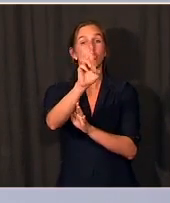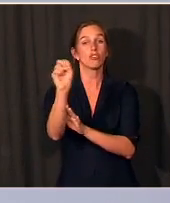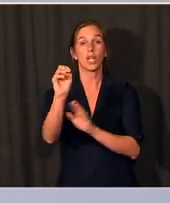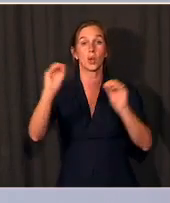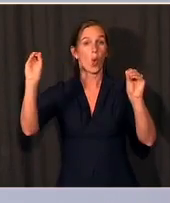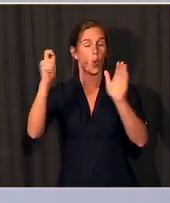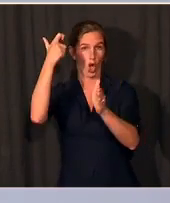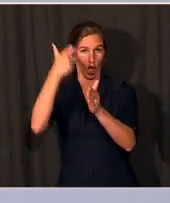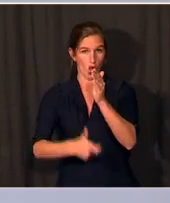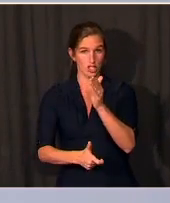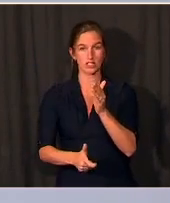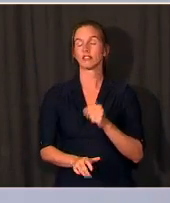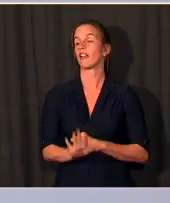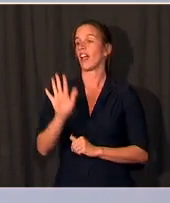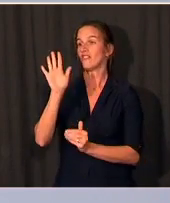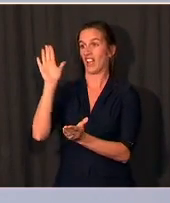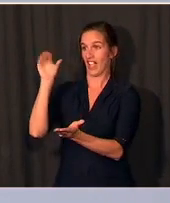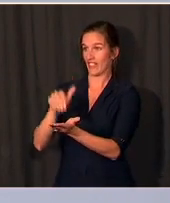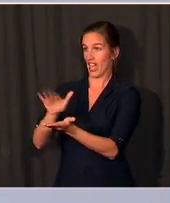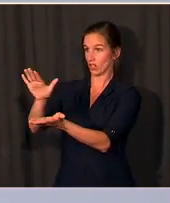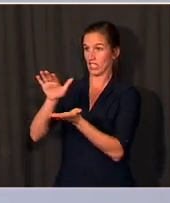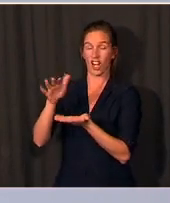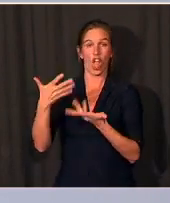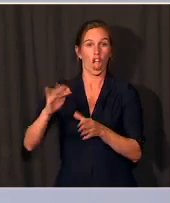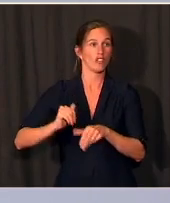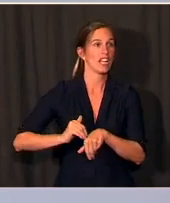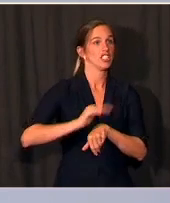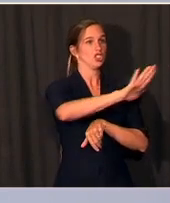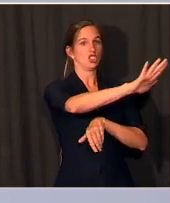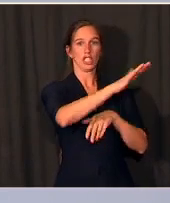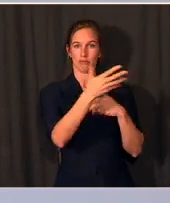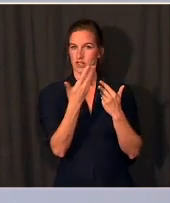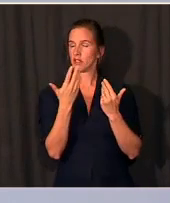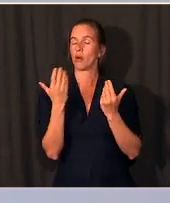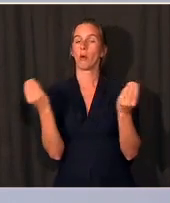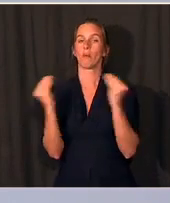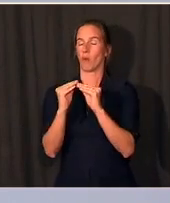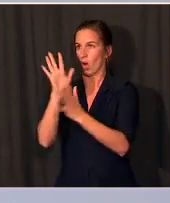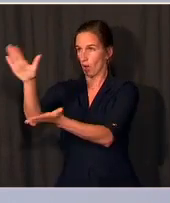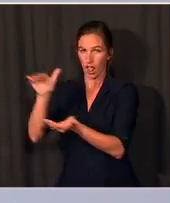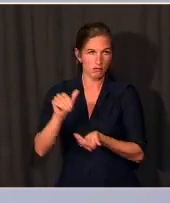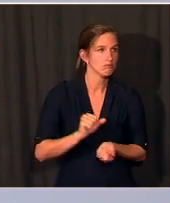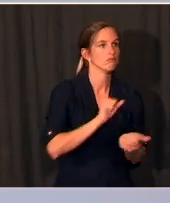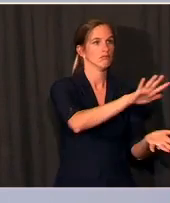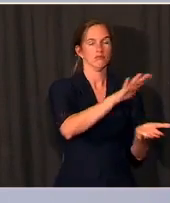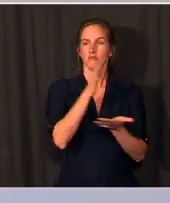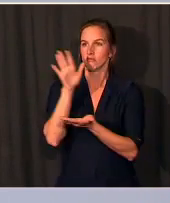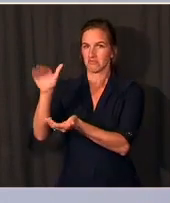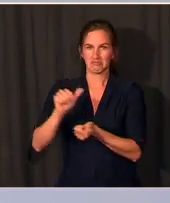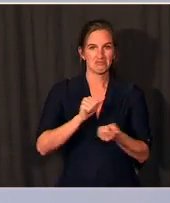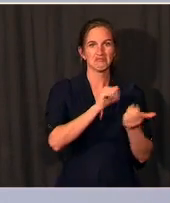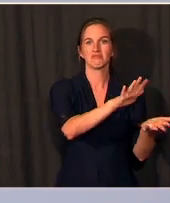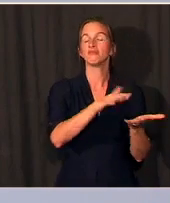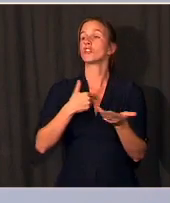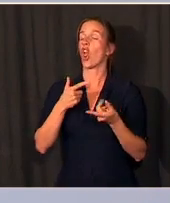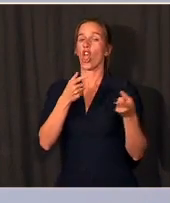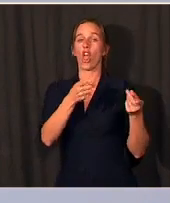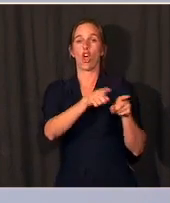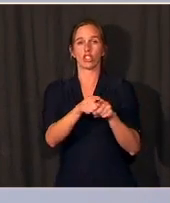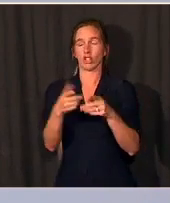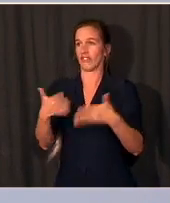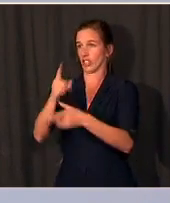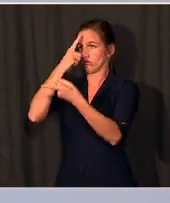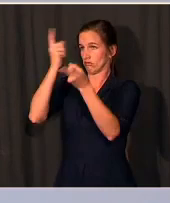units have already been shipped, and many more are going out the door as we speak. We've also reached an agreement with AstraZeneca for